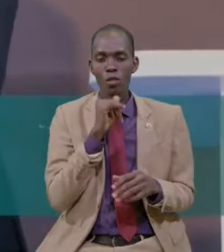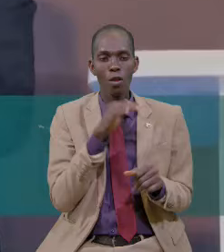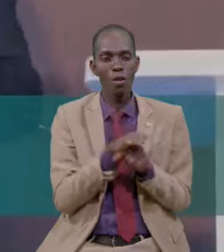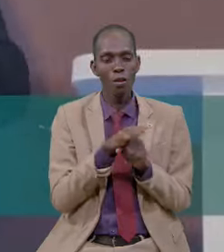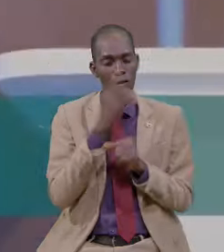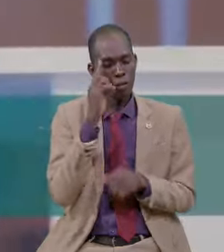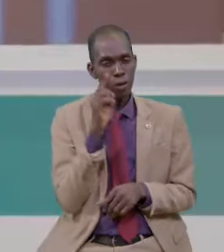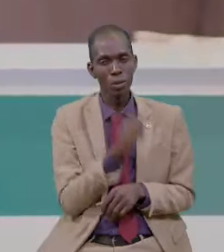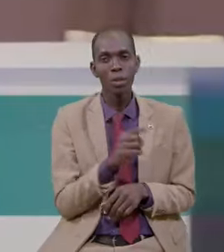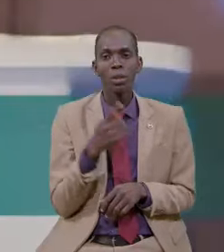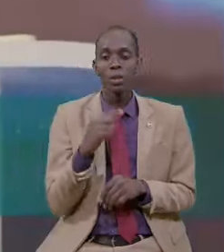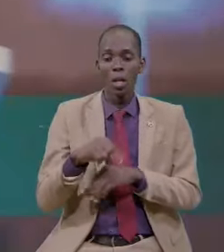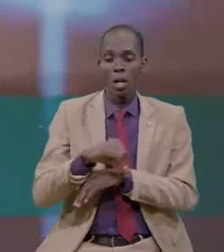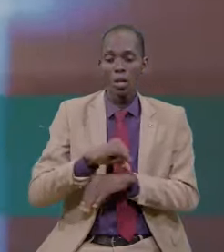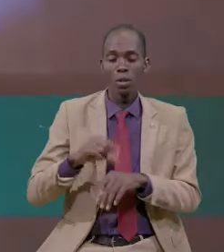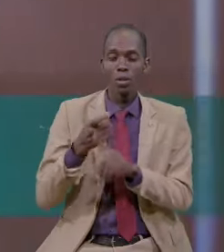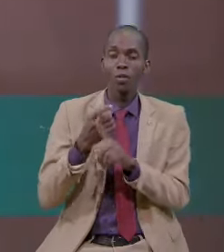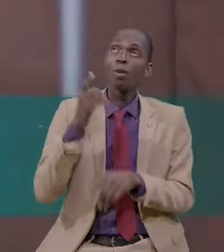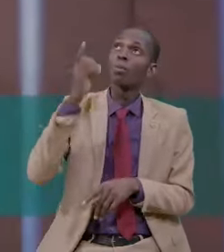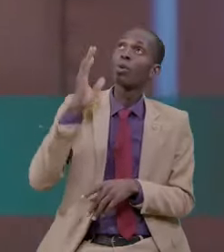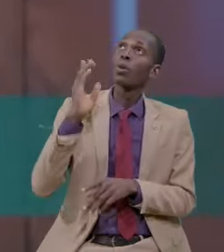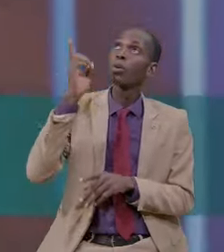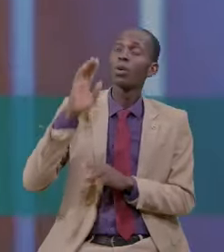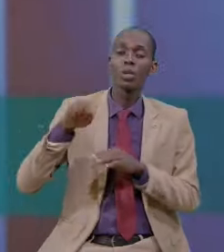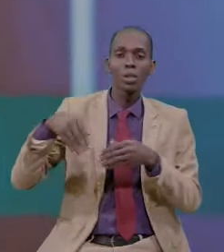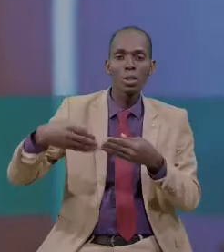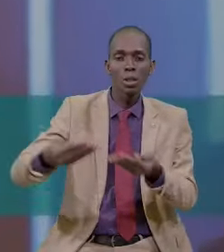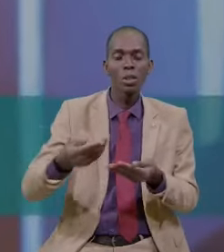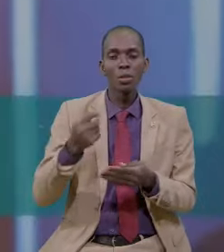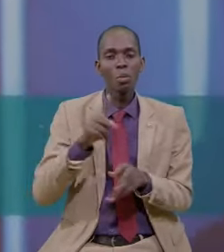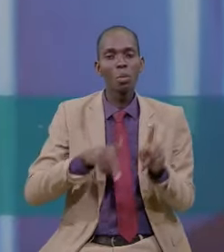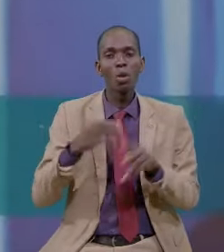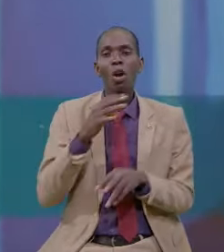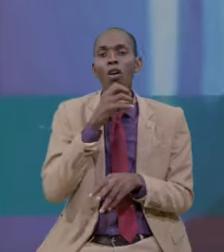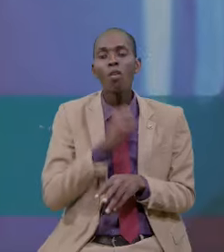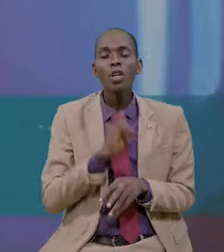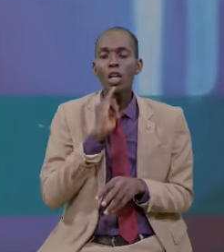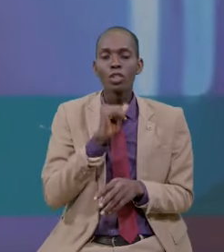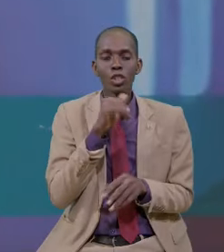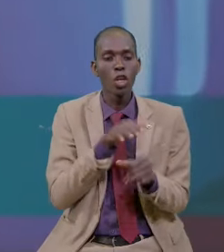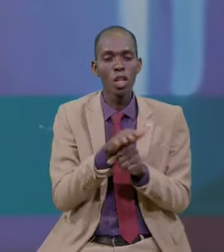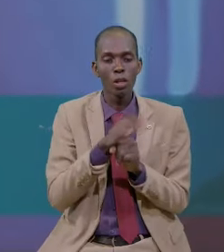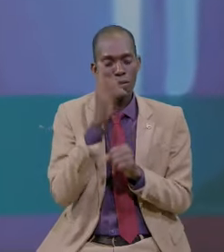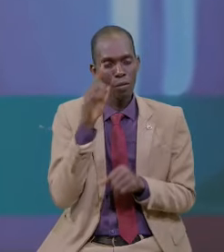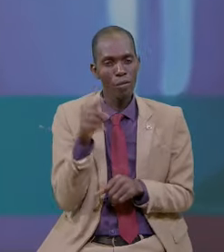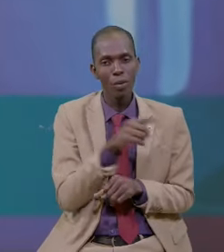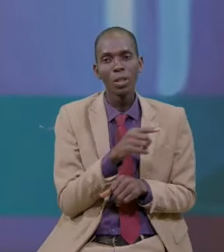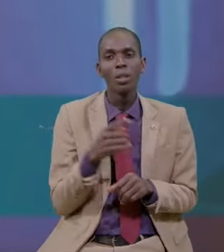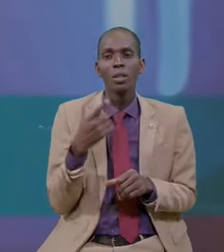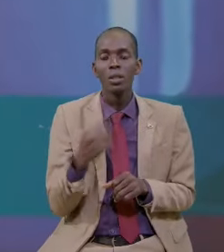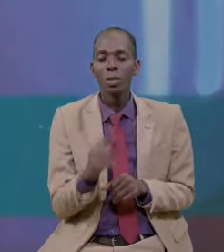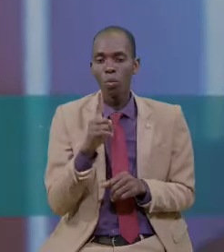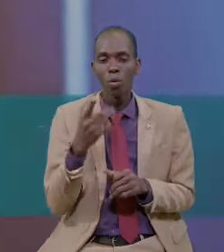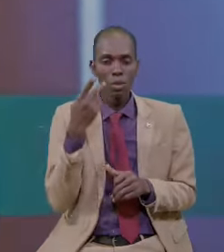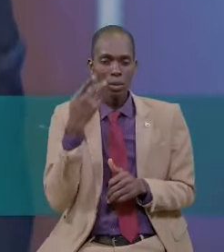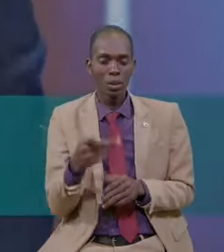enough for them. The one that God gave the apostles of old, not enough for them. The ones in the Acts of the Apostles, not enough for